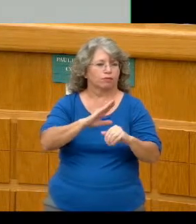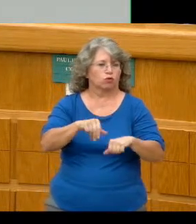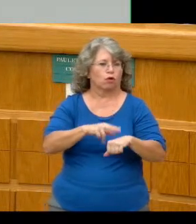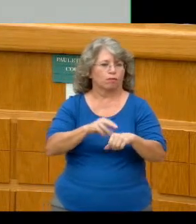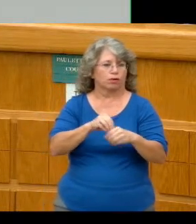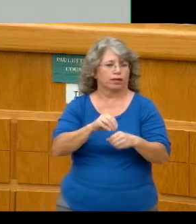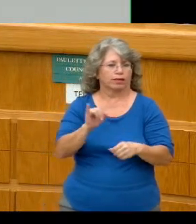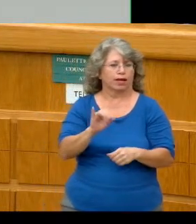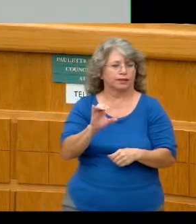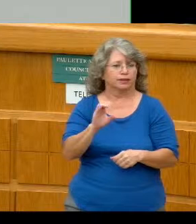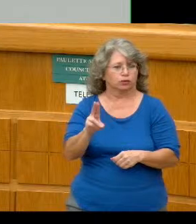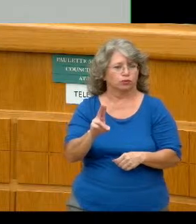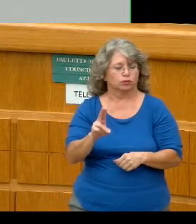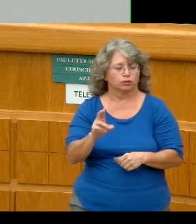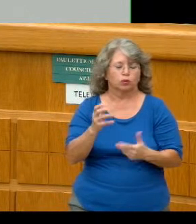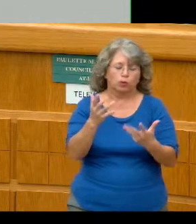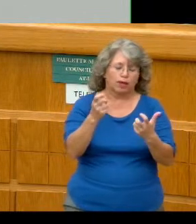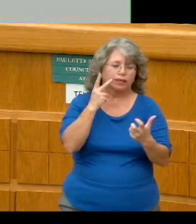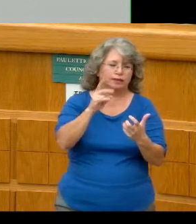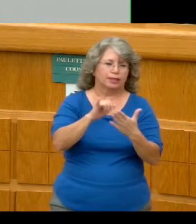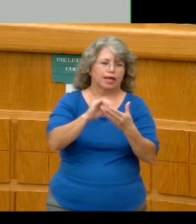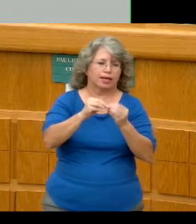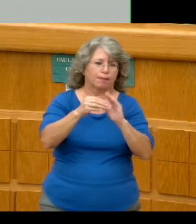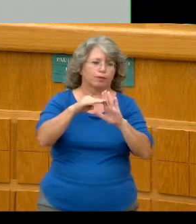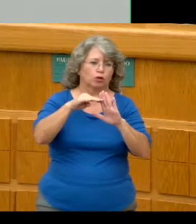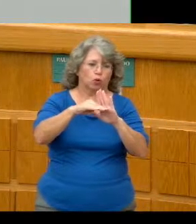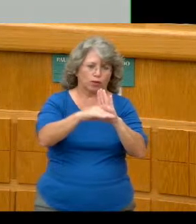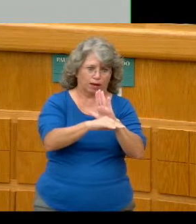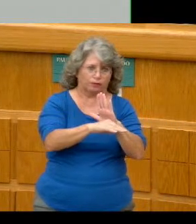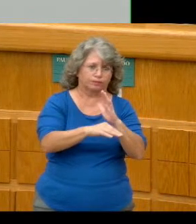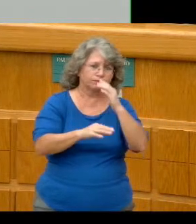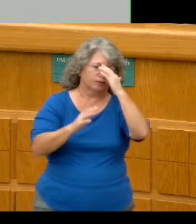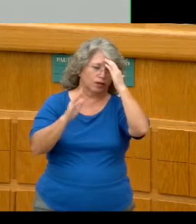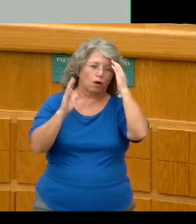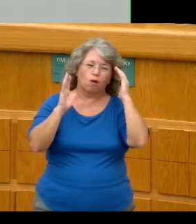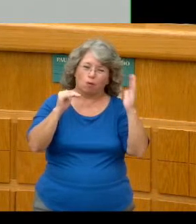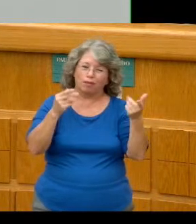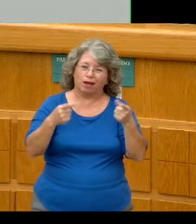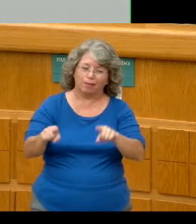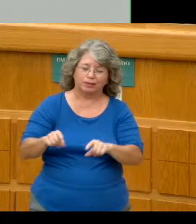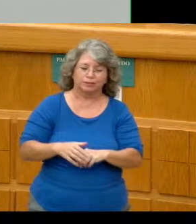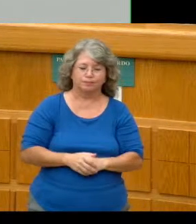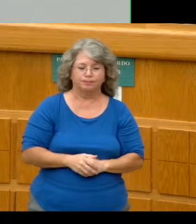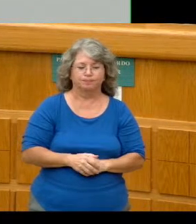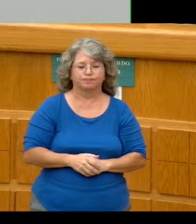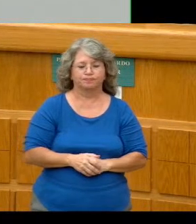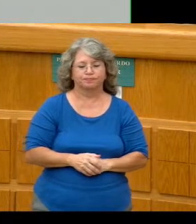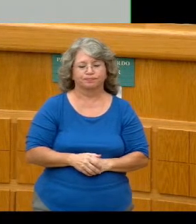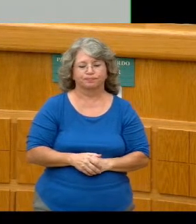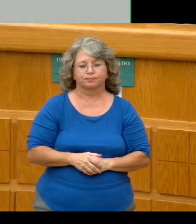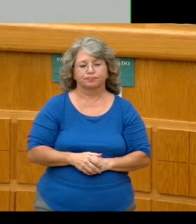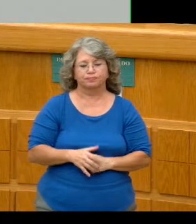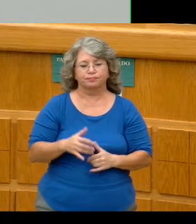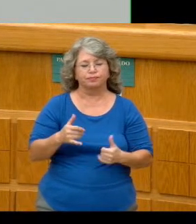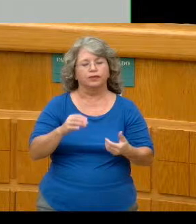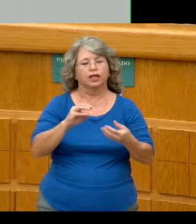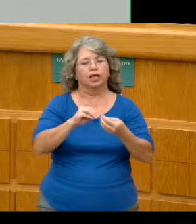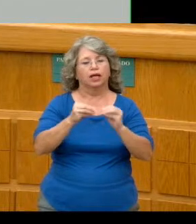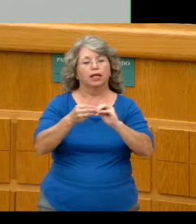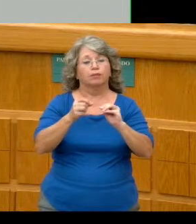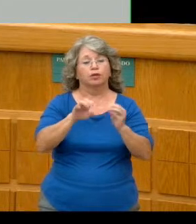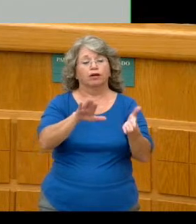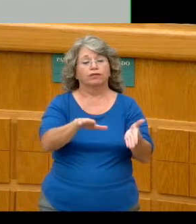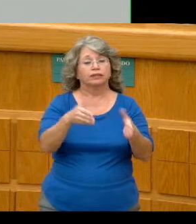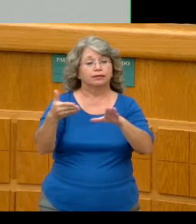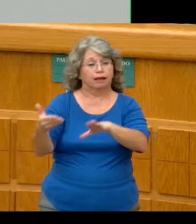down even more, and hopefully that'll happen. In terms of fatalities, going along the trajectory of the